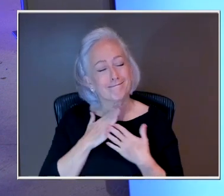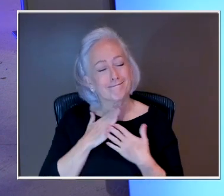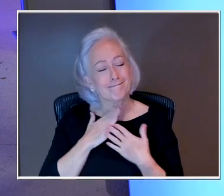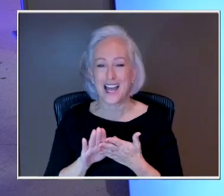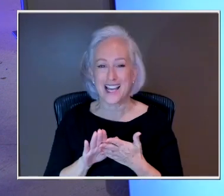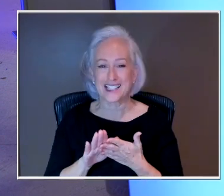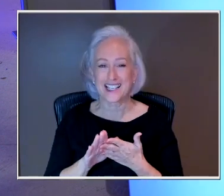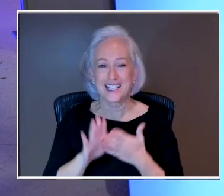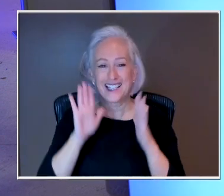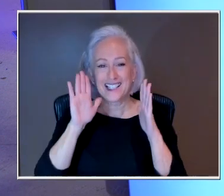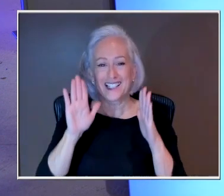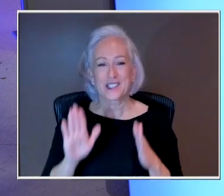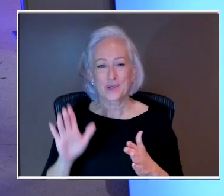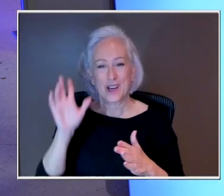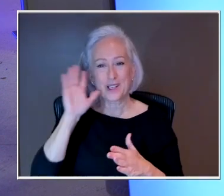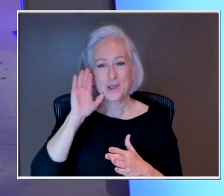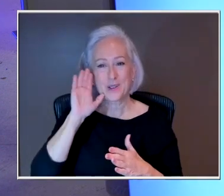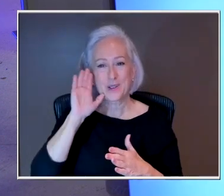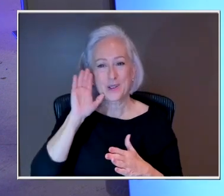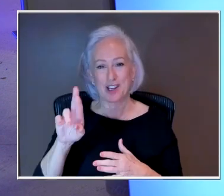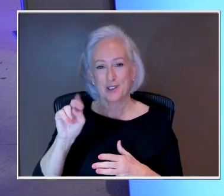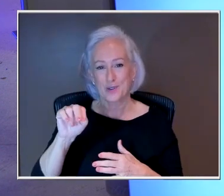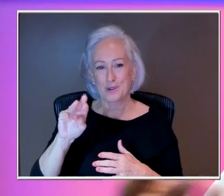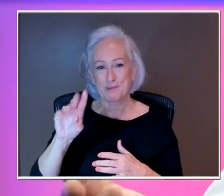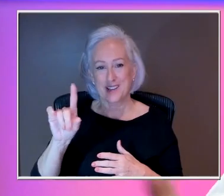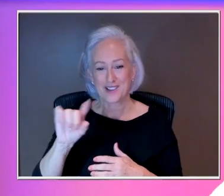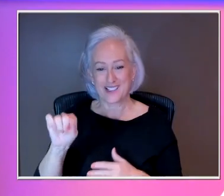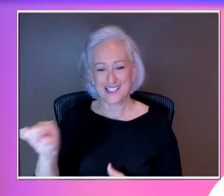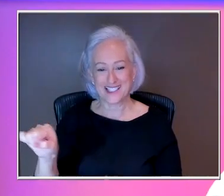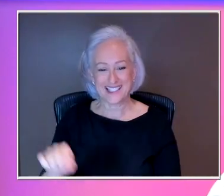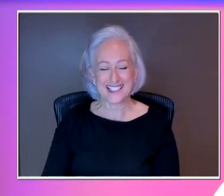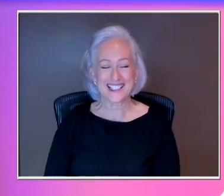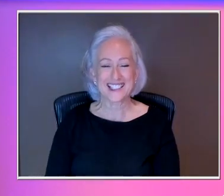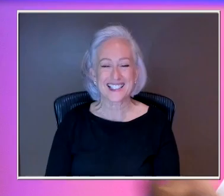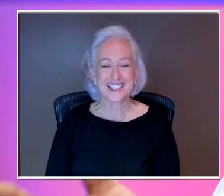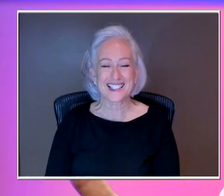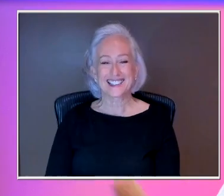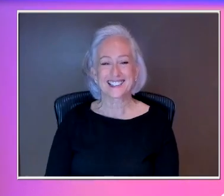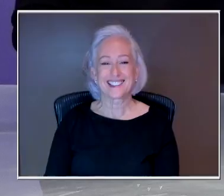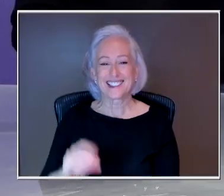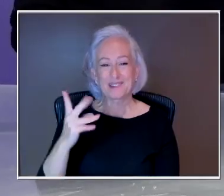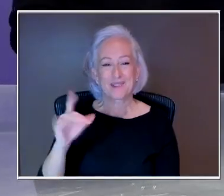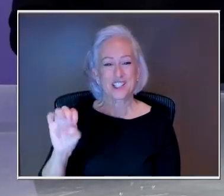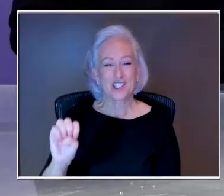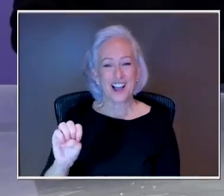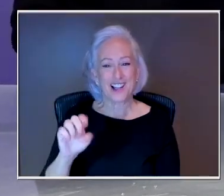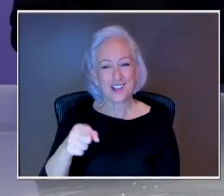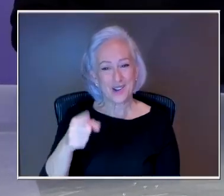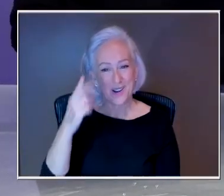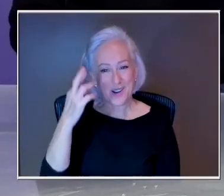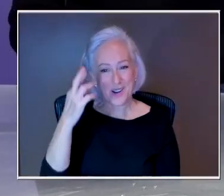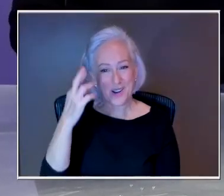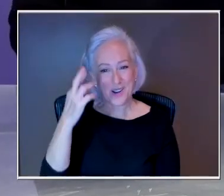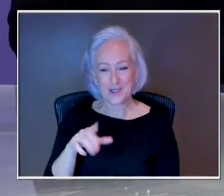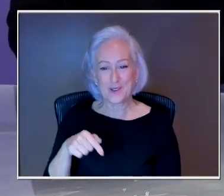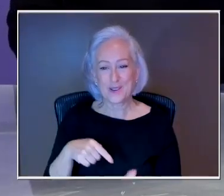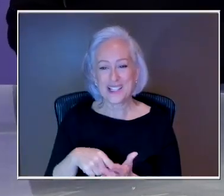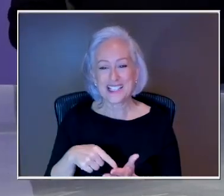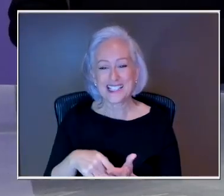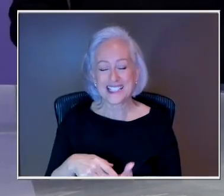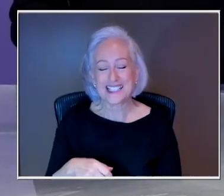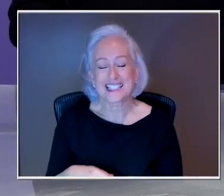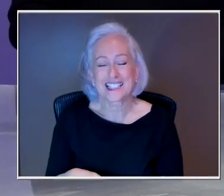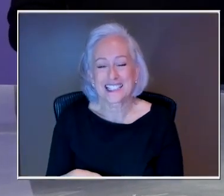to hear that, Dr. Ramirez. Well, Michelle, you're the reason we do this, right? And I